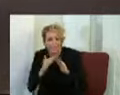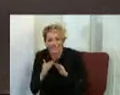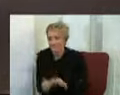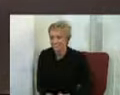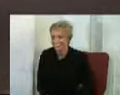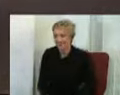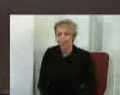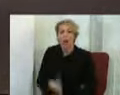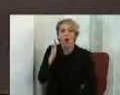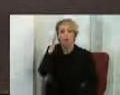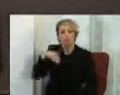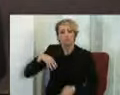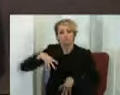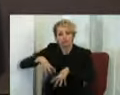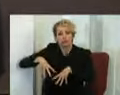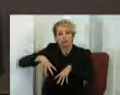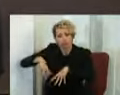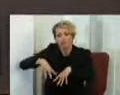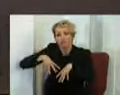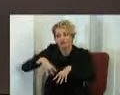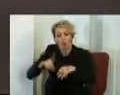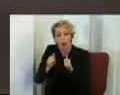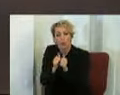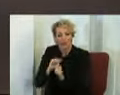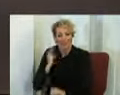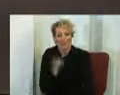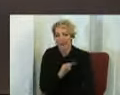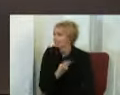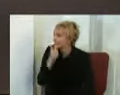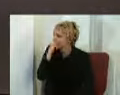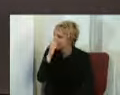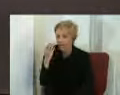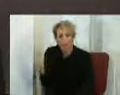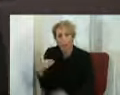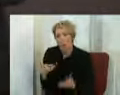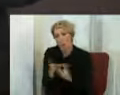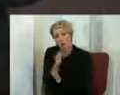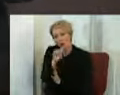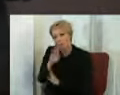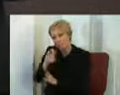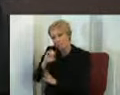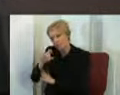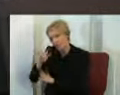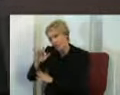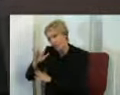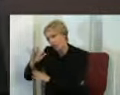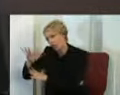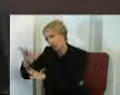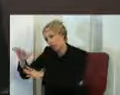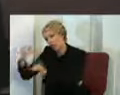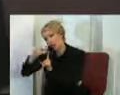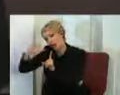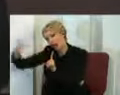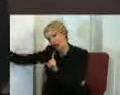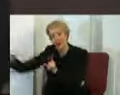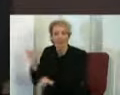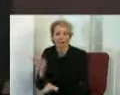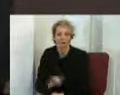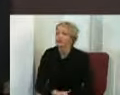who will be marching with us. Now, last year, several of our... I know we're still getting through the alphabet over here, but